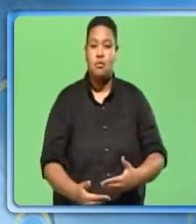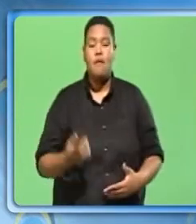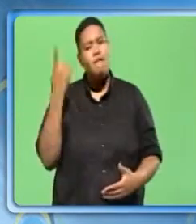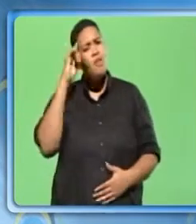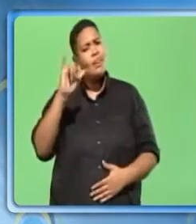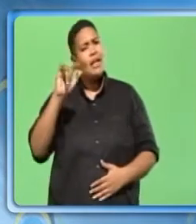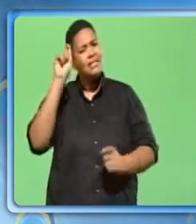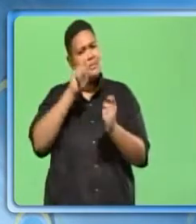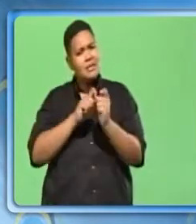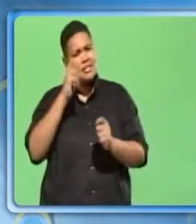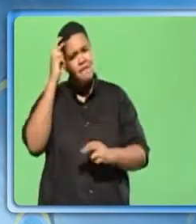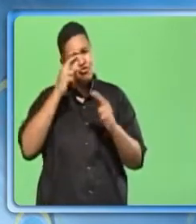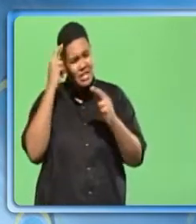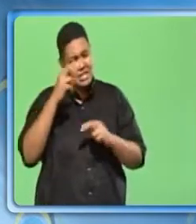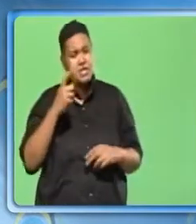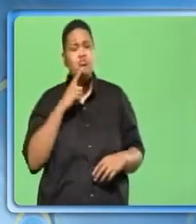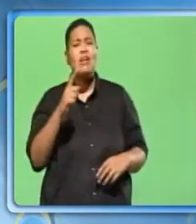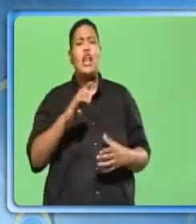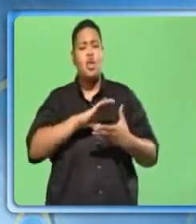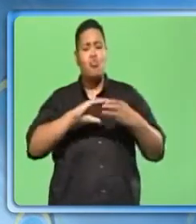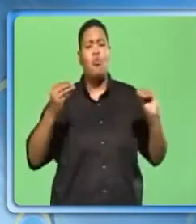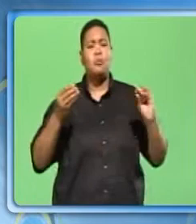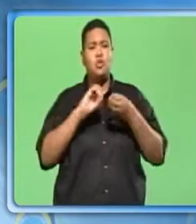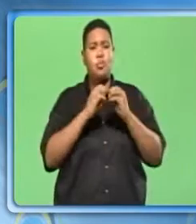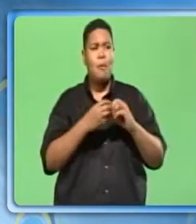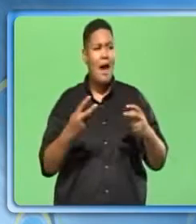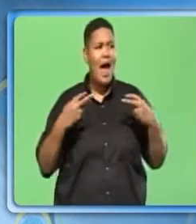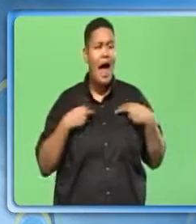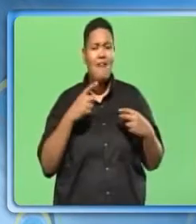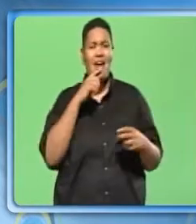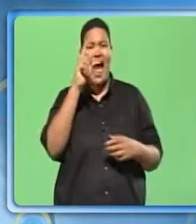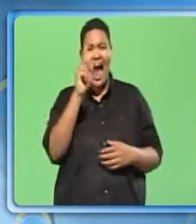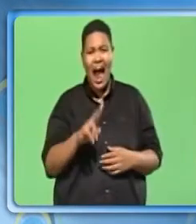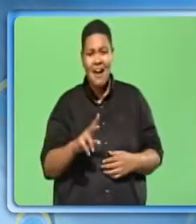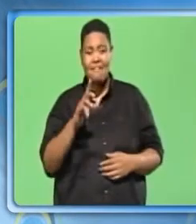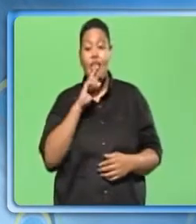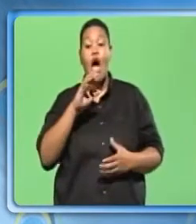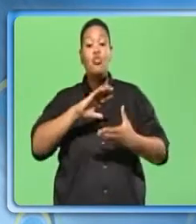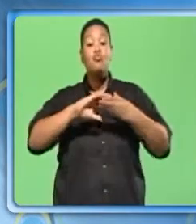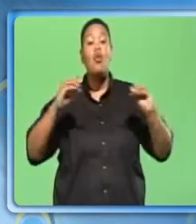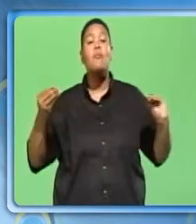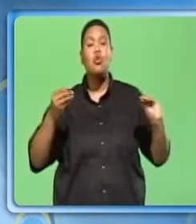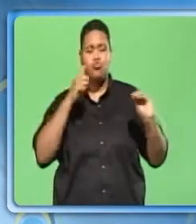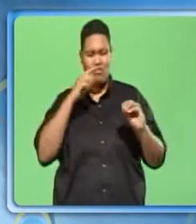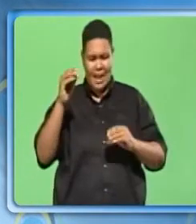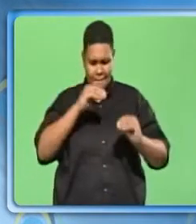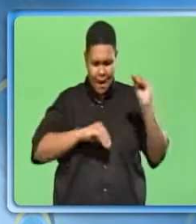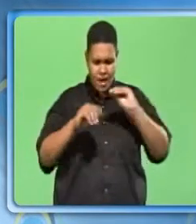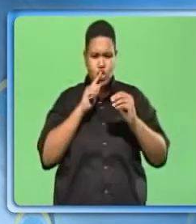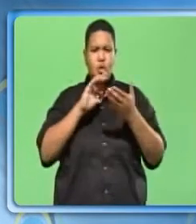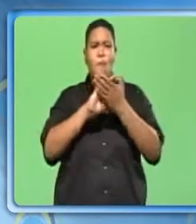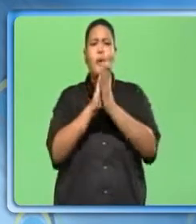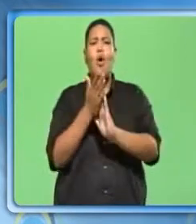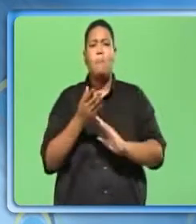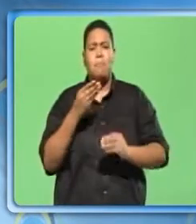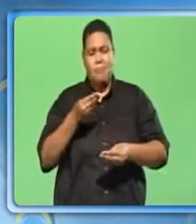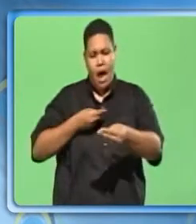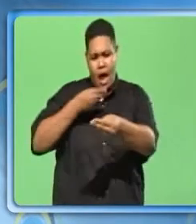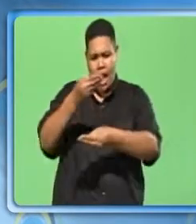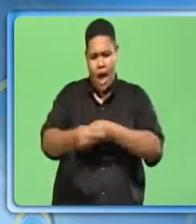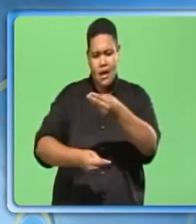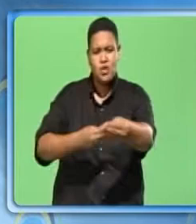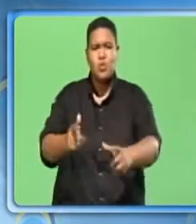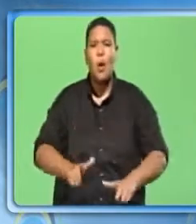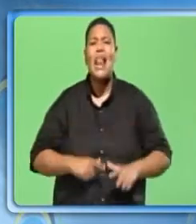reason, a process by which the chromosome number is halved and chromosomes are sorted and packaged to be passed on to an